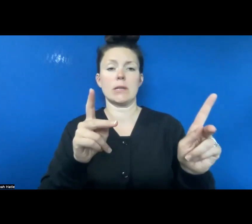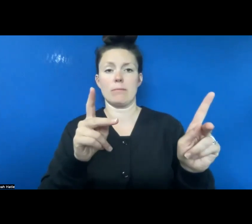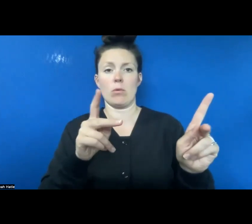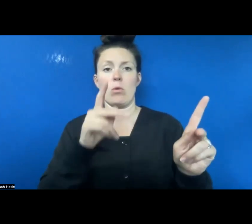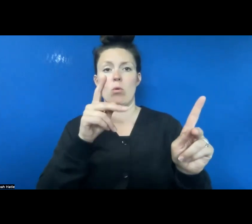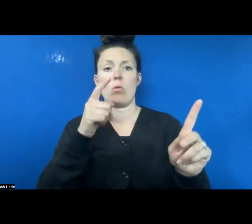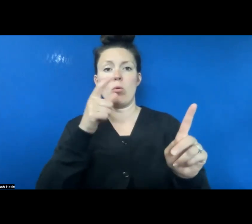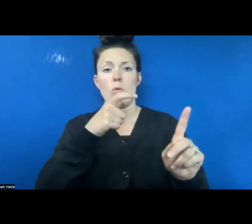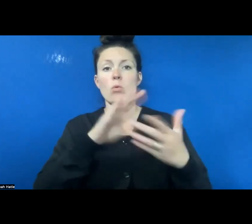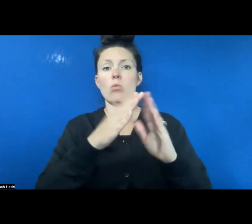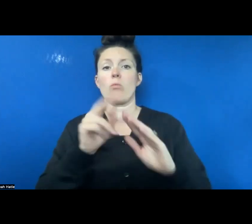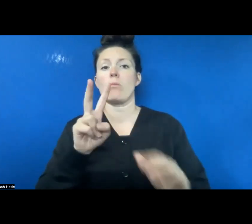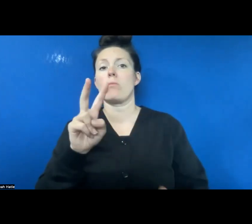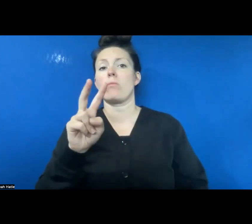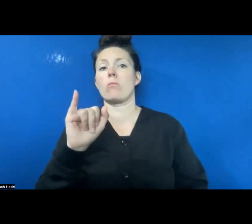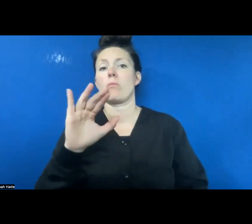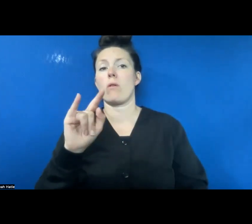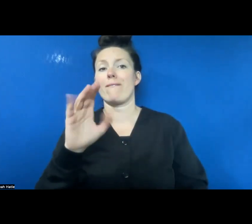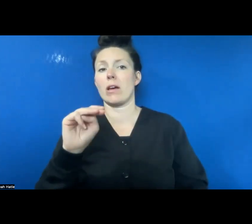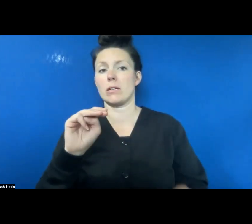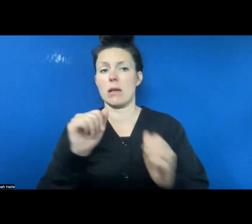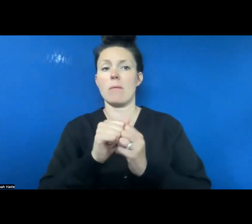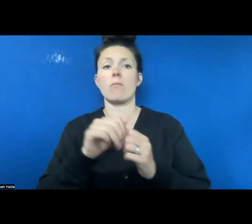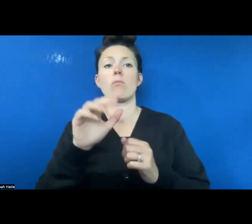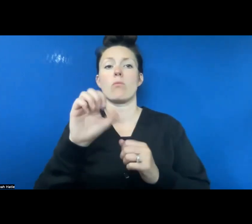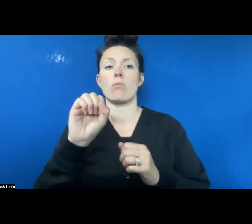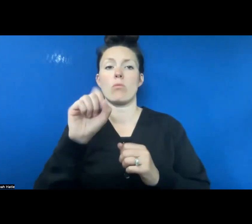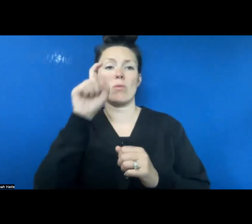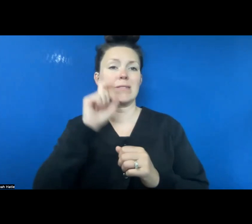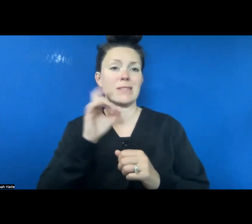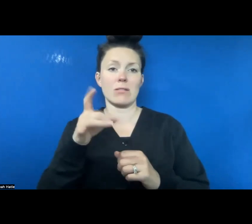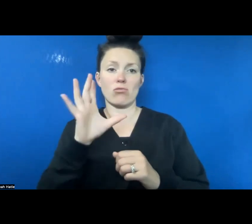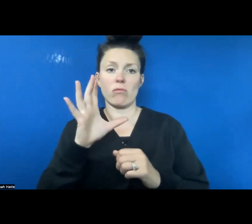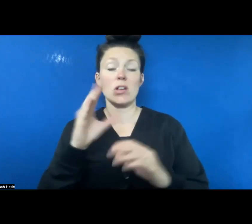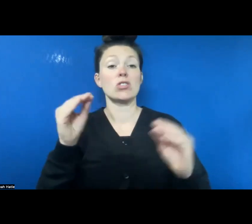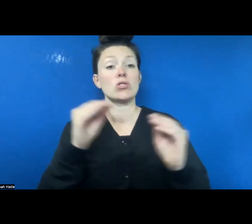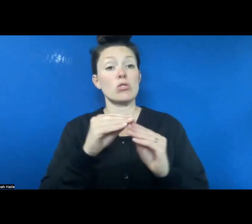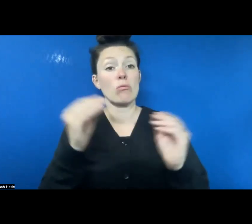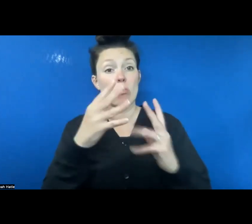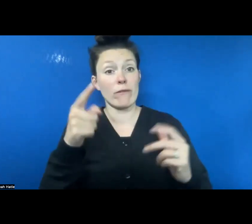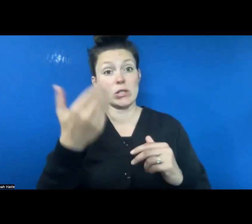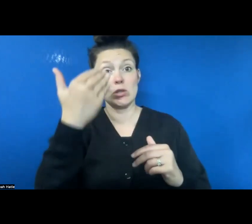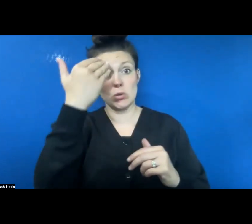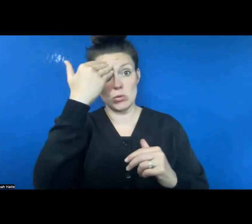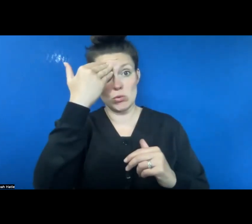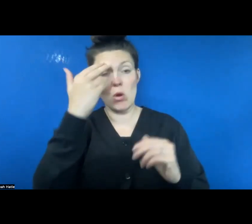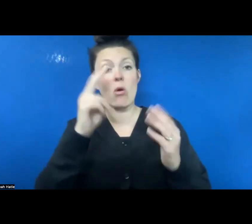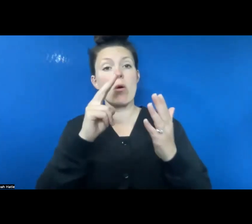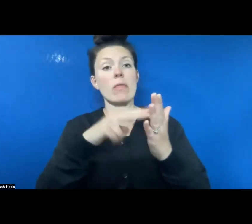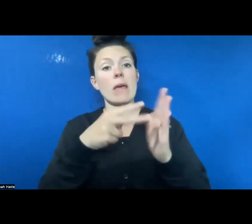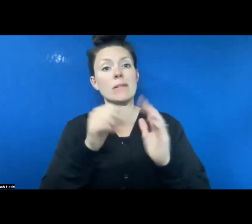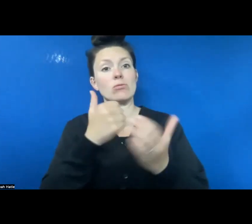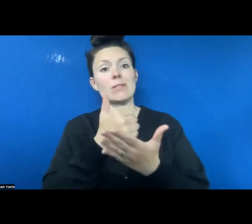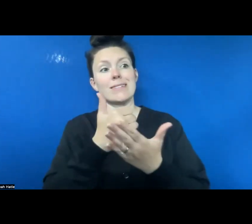victimized with sexual violence. And the more we know, the safer our communities will be, because